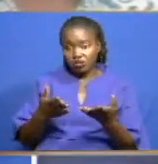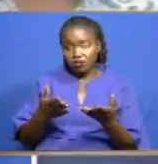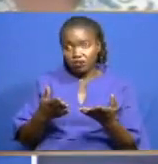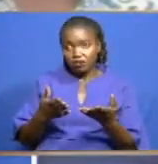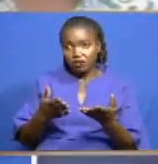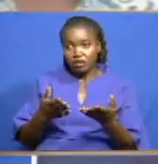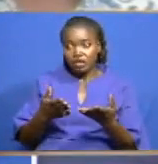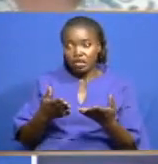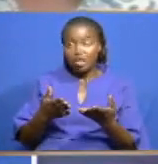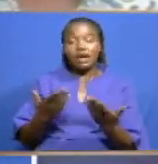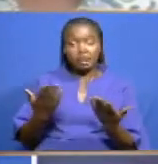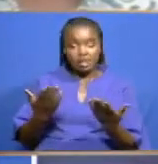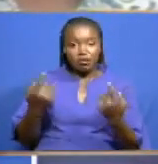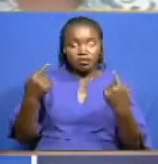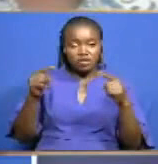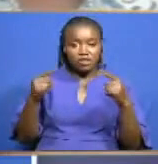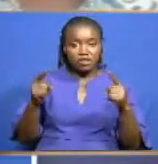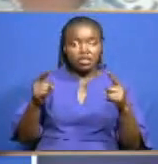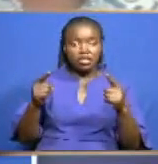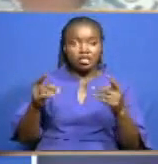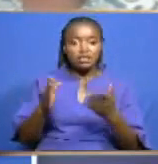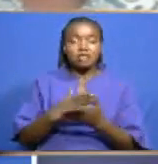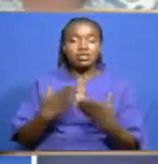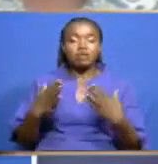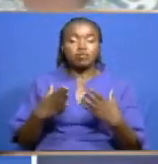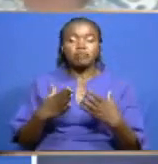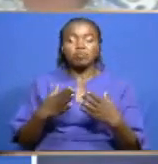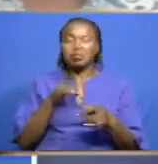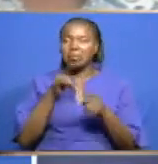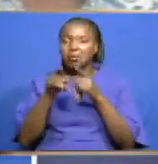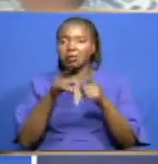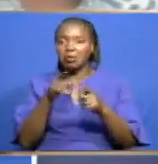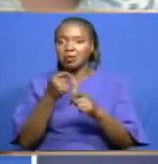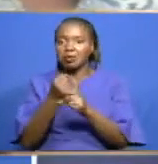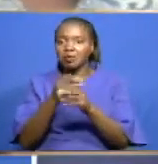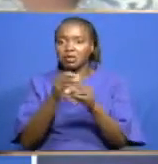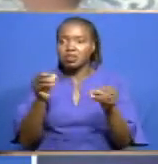work. And because he's gotten work, some of the people who have been incited not to work, some of that work is